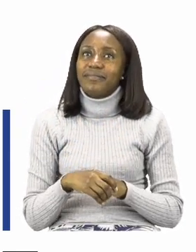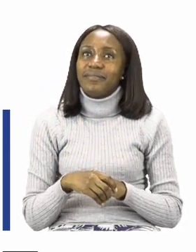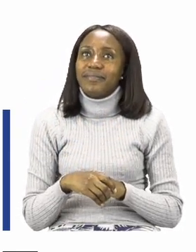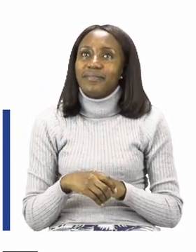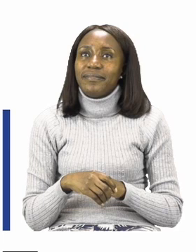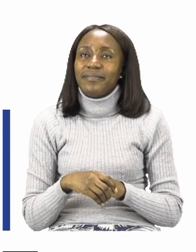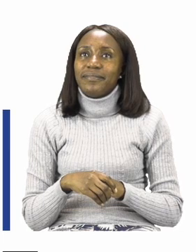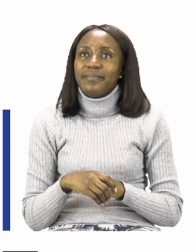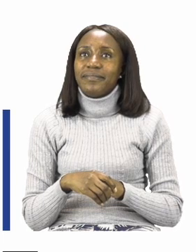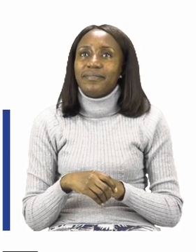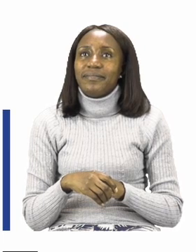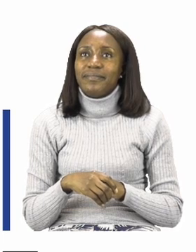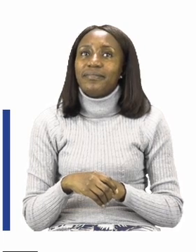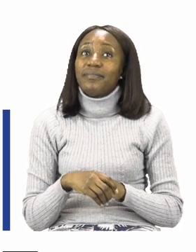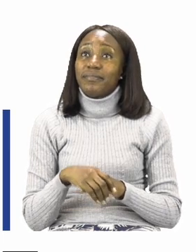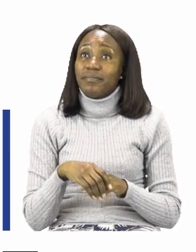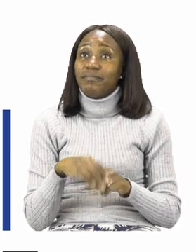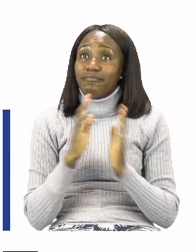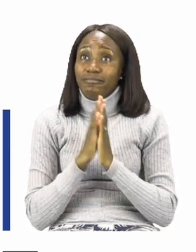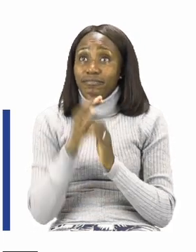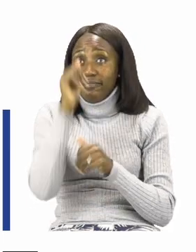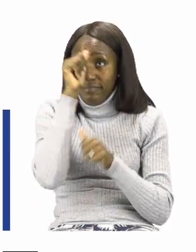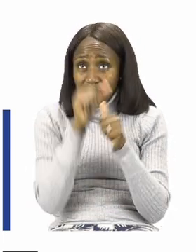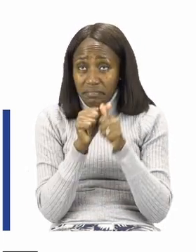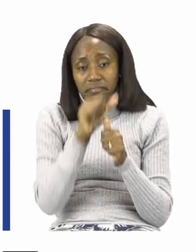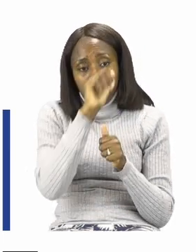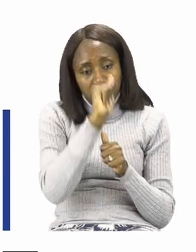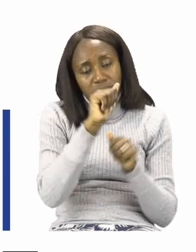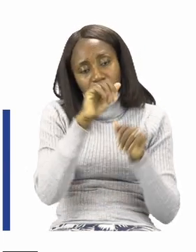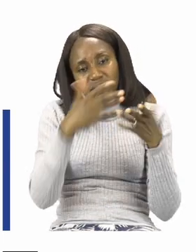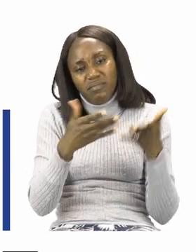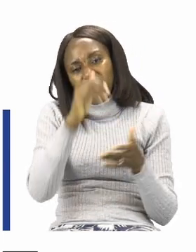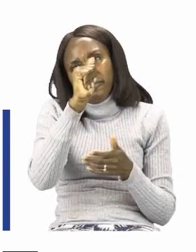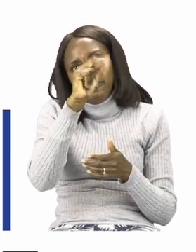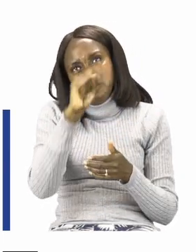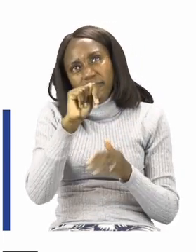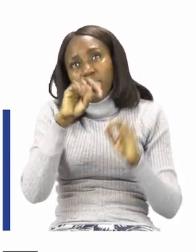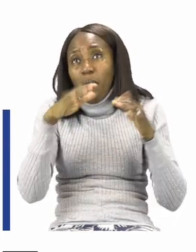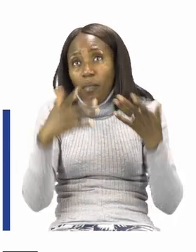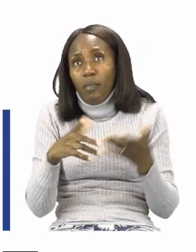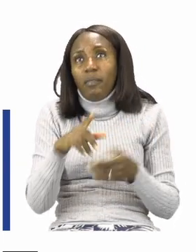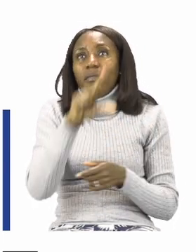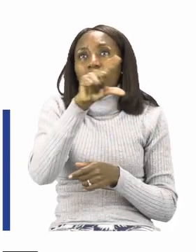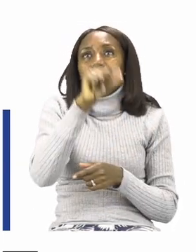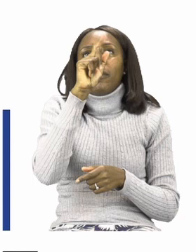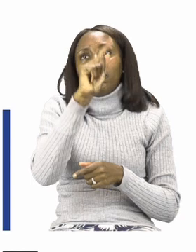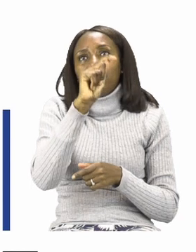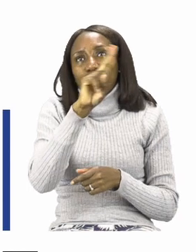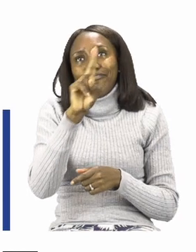by using either a, an, or the.